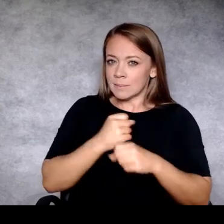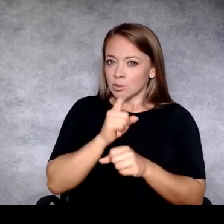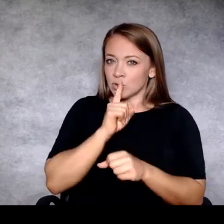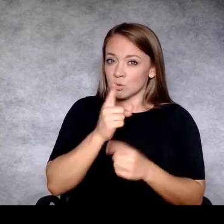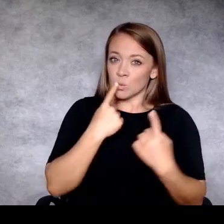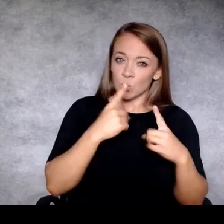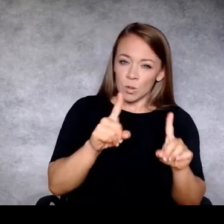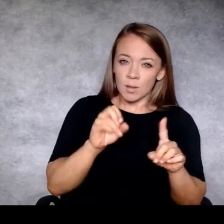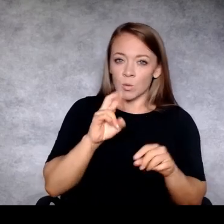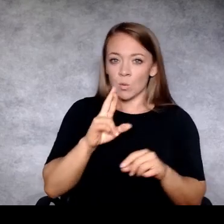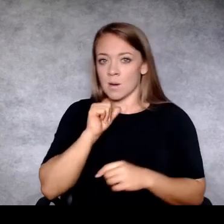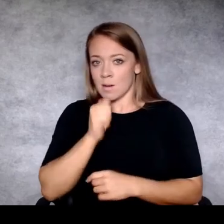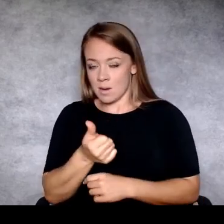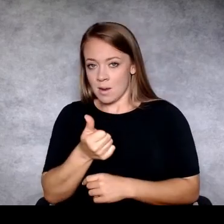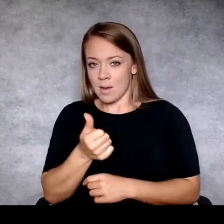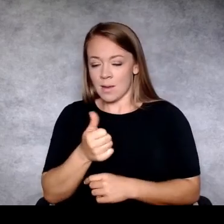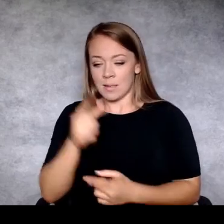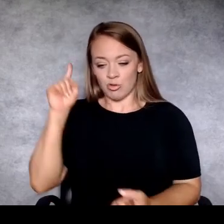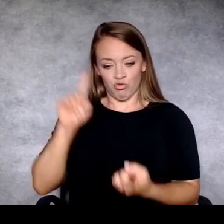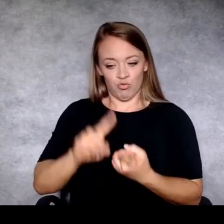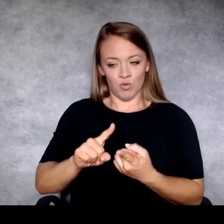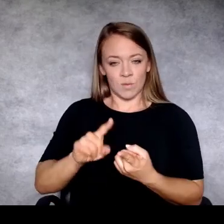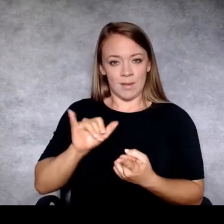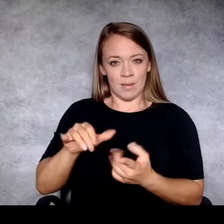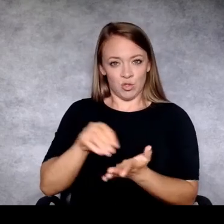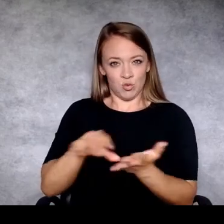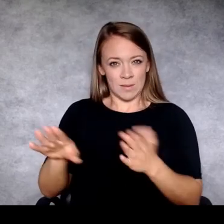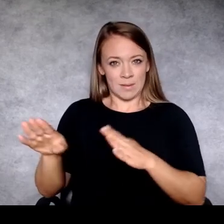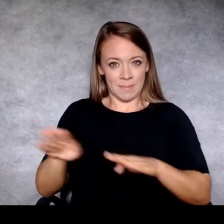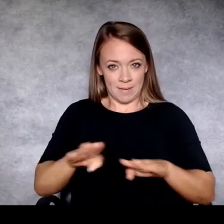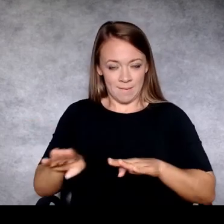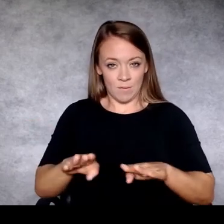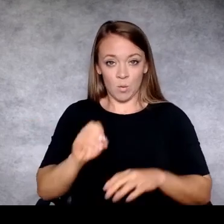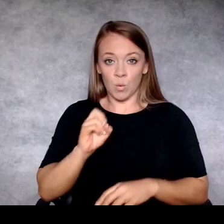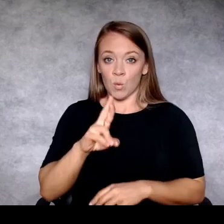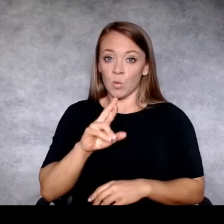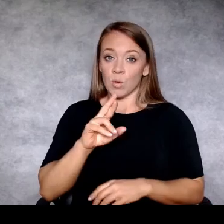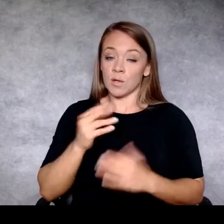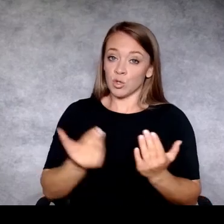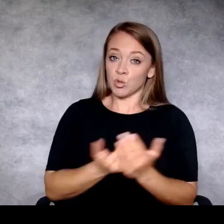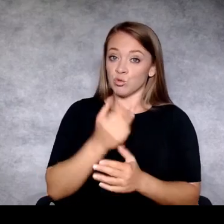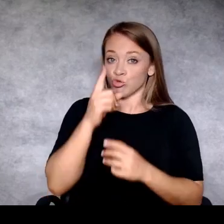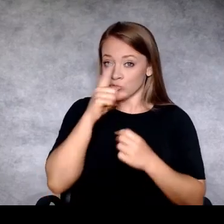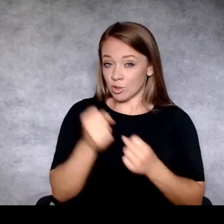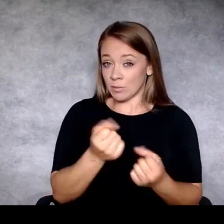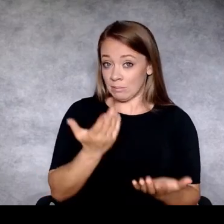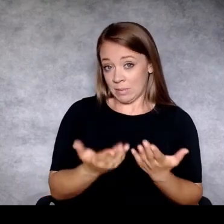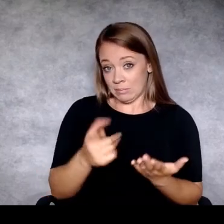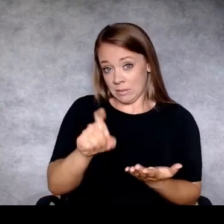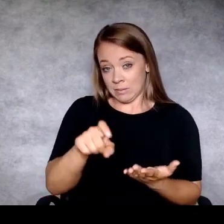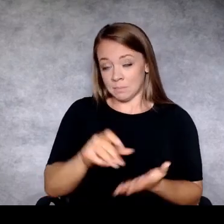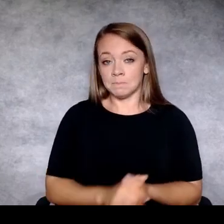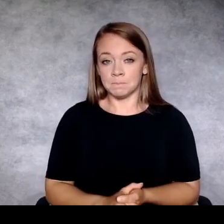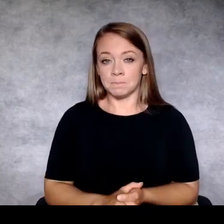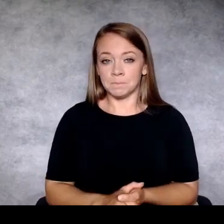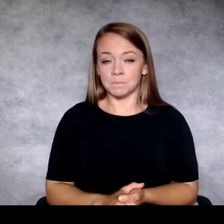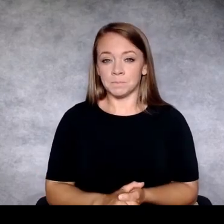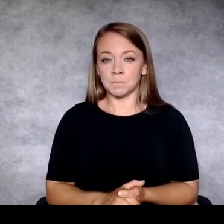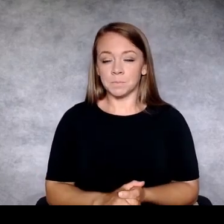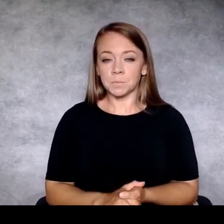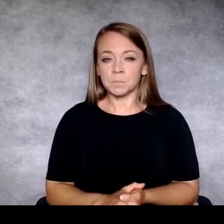the strategy is successful in decreasing the target behaviors or if a new strategy is needed.